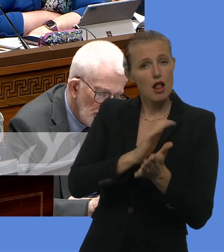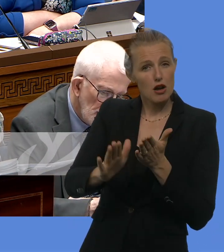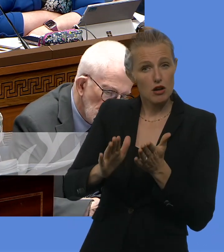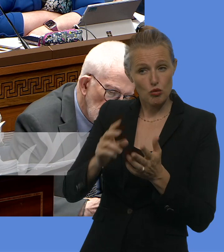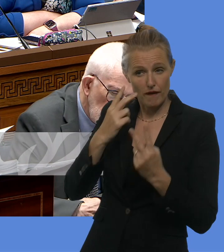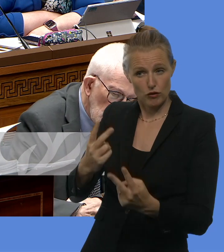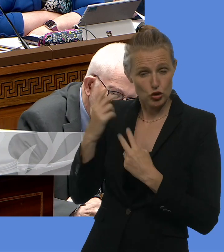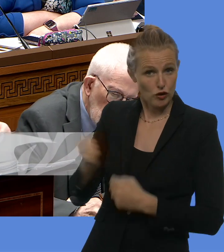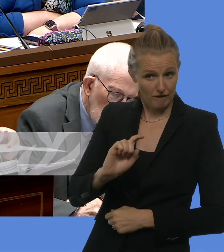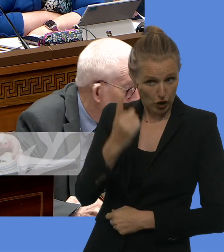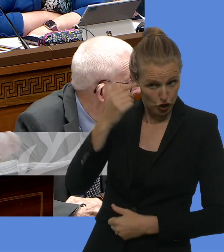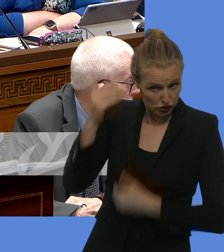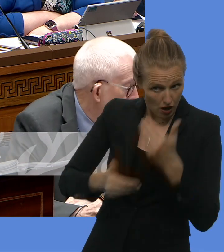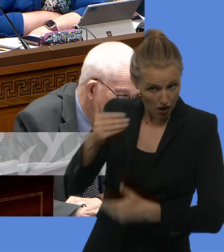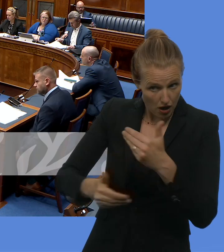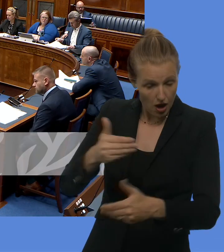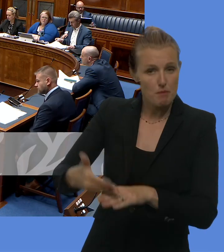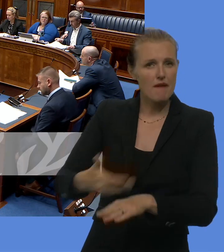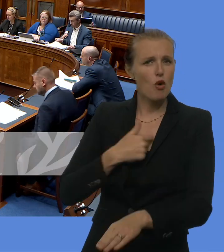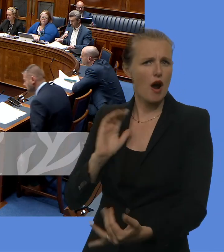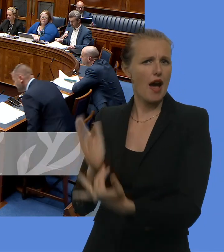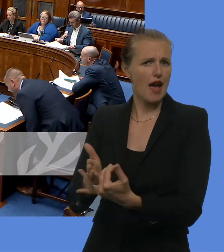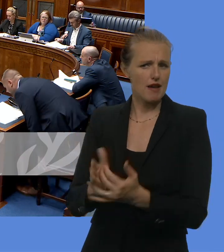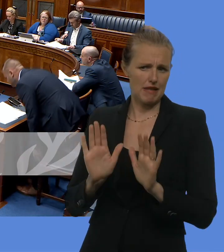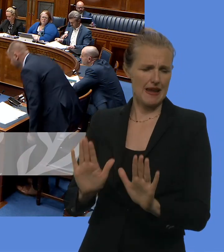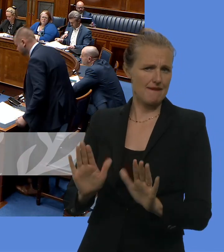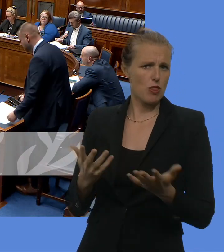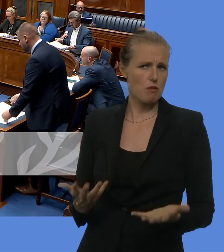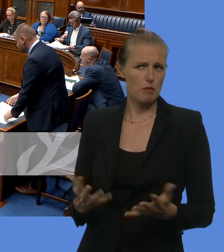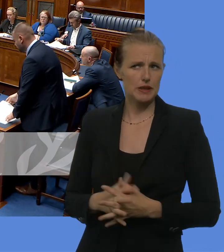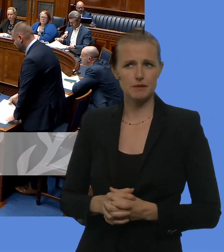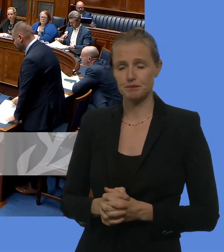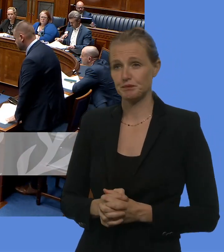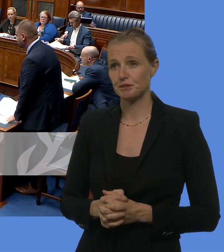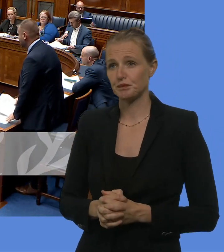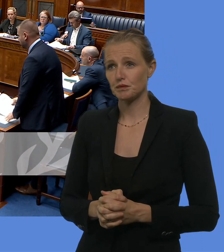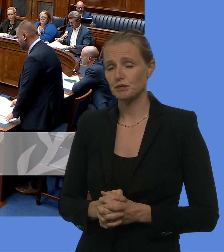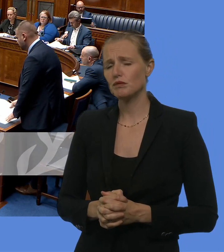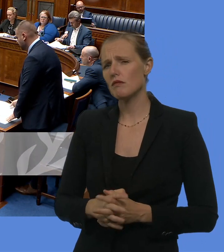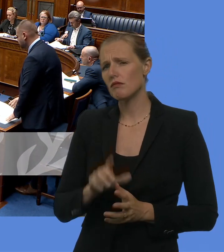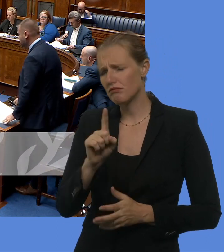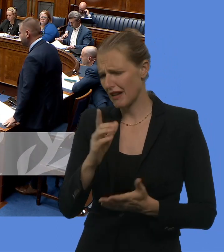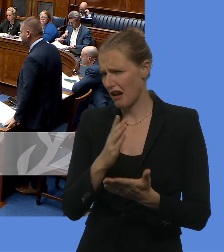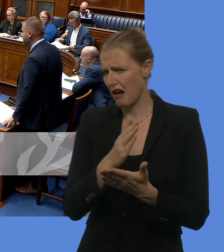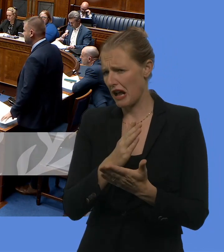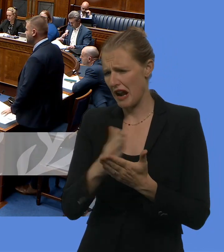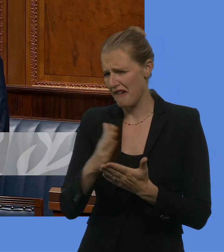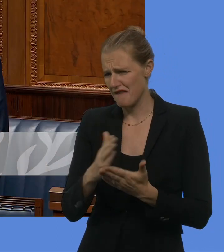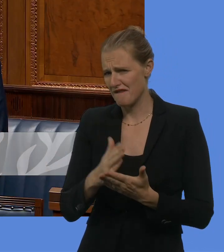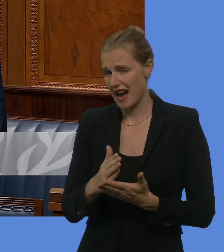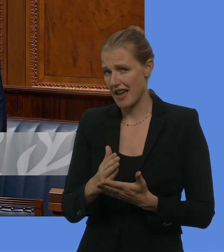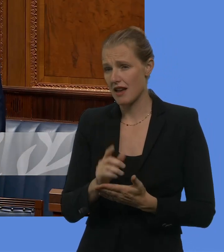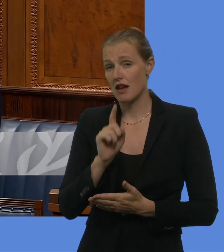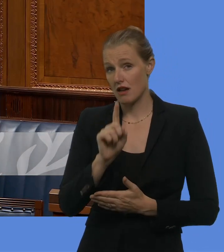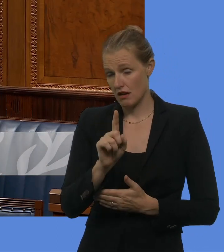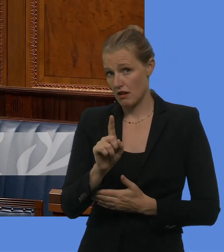conclude without interference. Mr McGrath. Thank you very much, Mr Speaker. Just in the interest of clarity, could the Minister then confirm that there is no